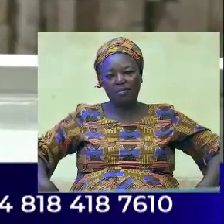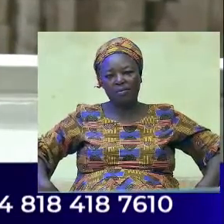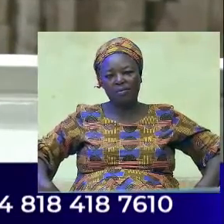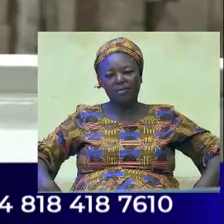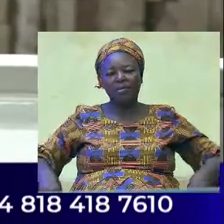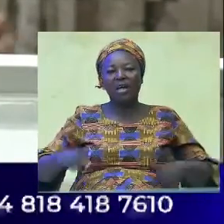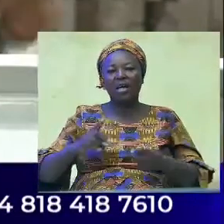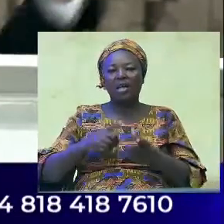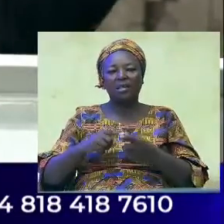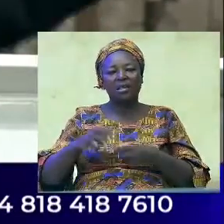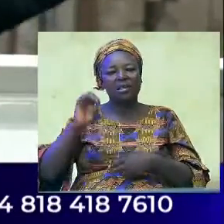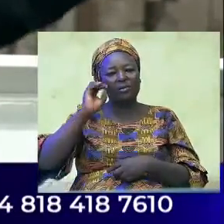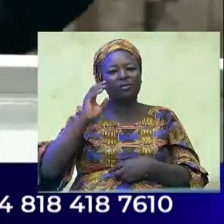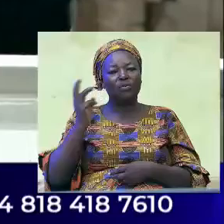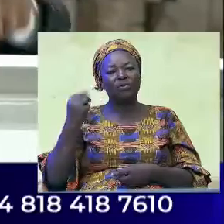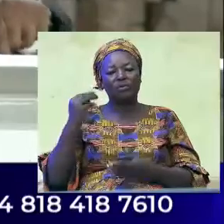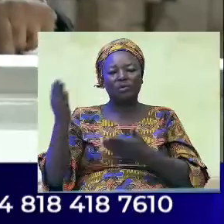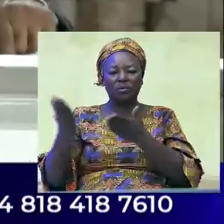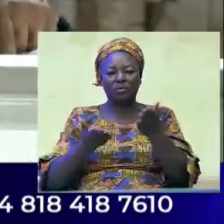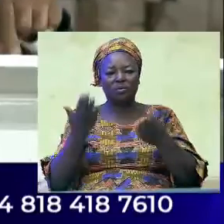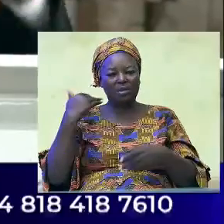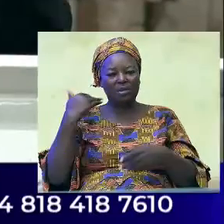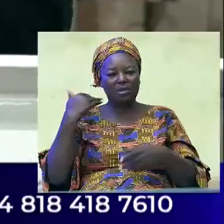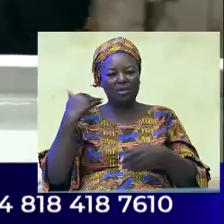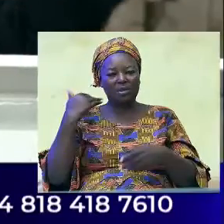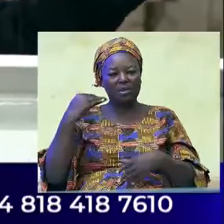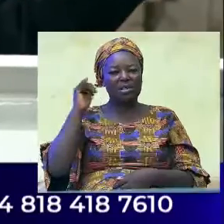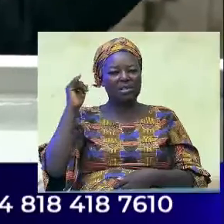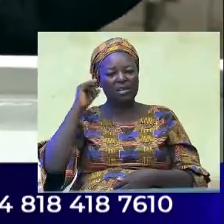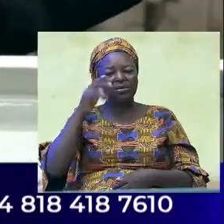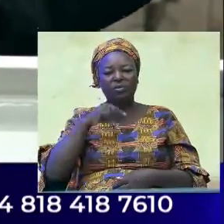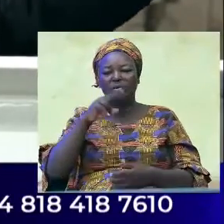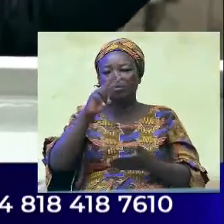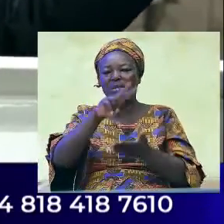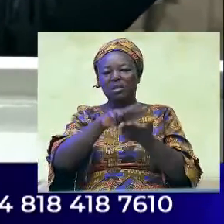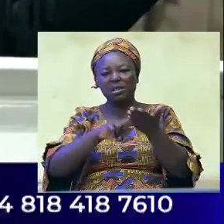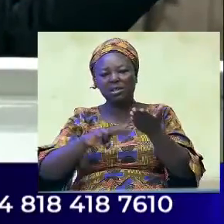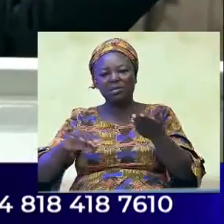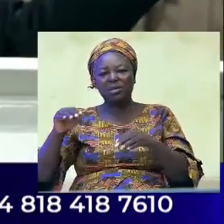cannot stand. Was brought here the day before yesterday,